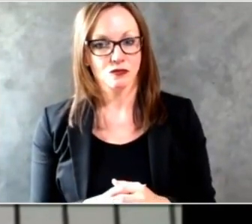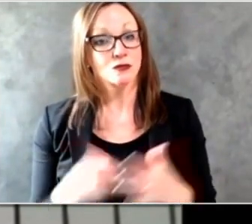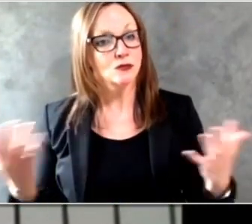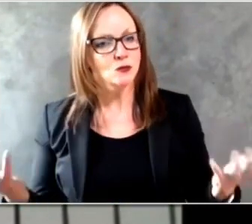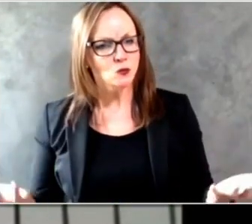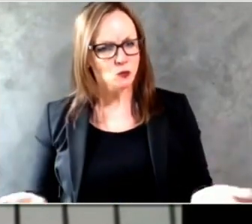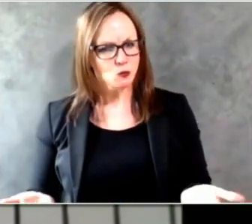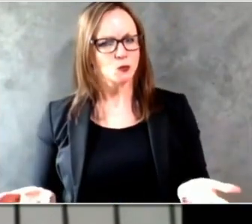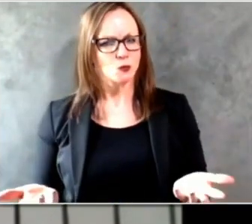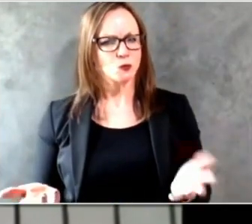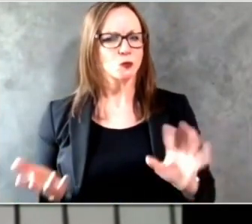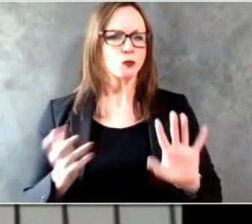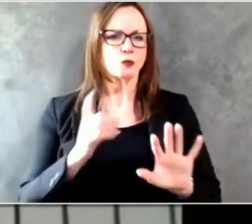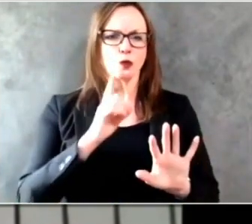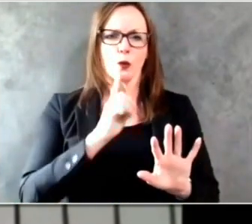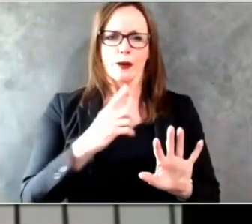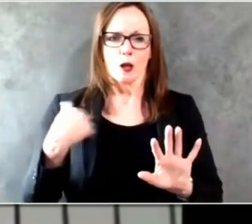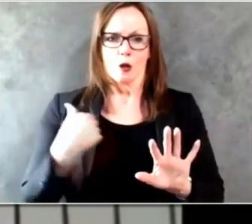are still on hold.